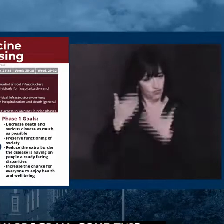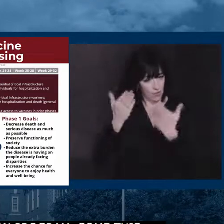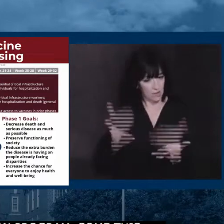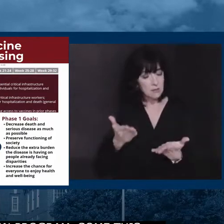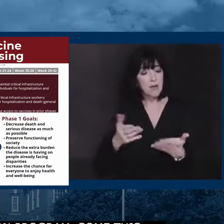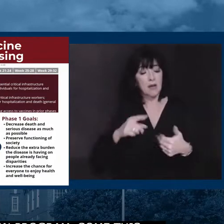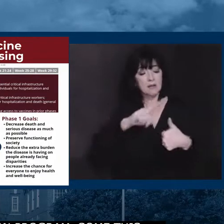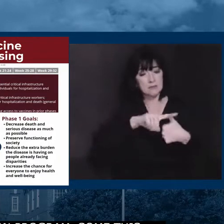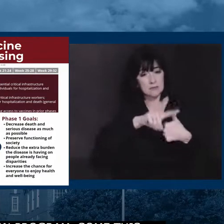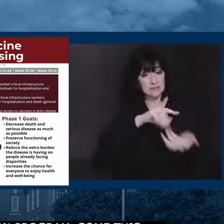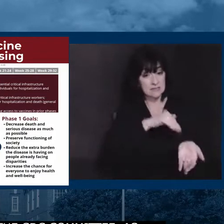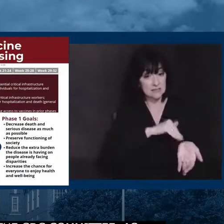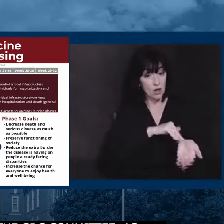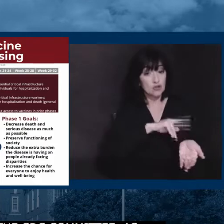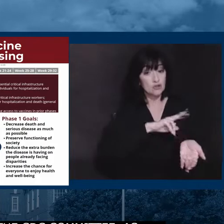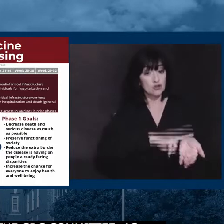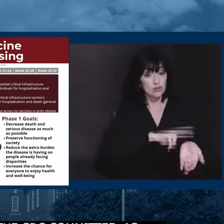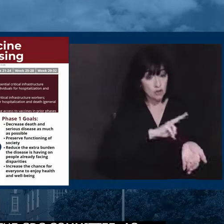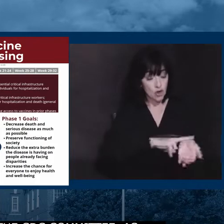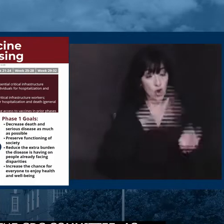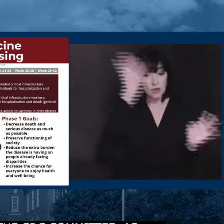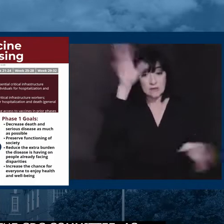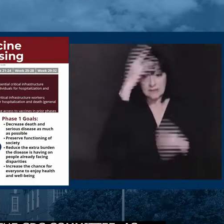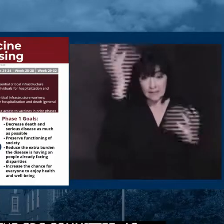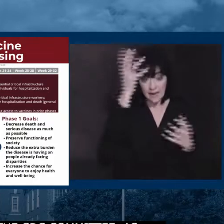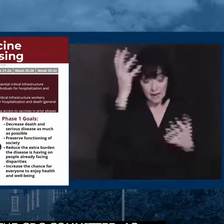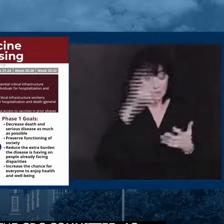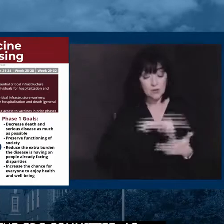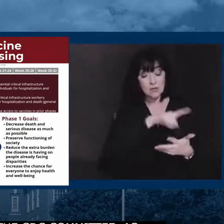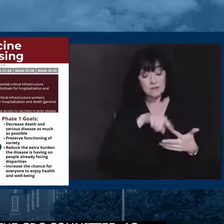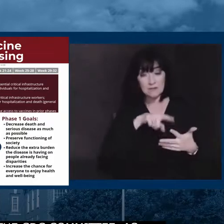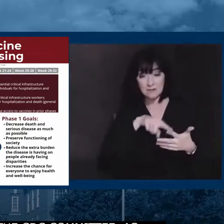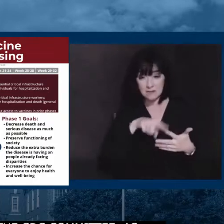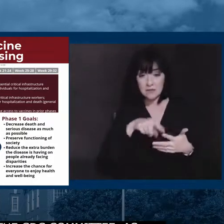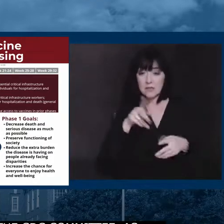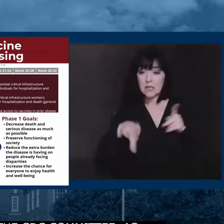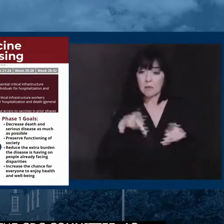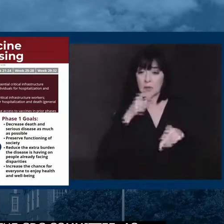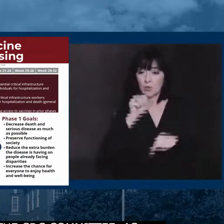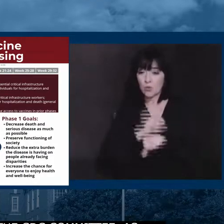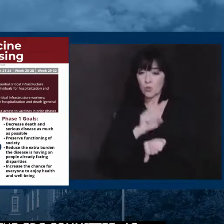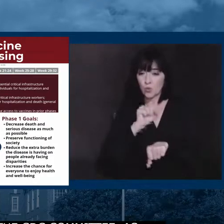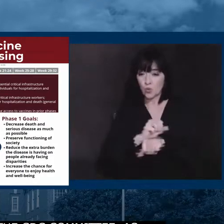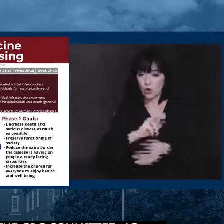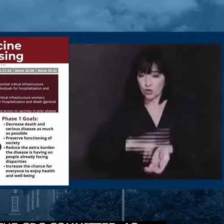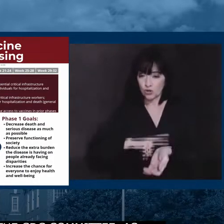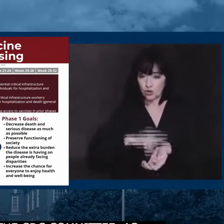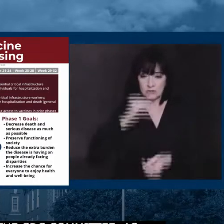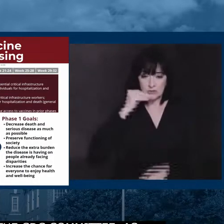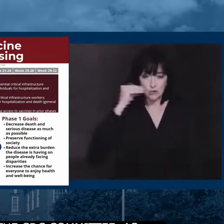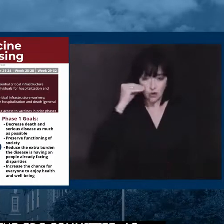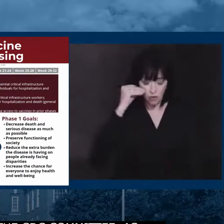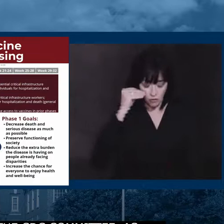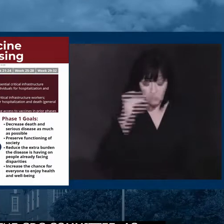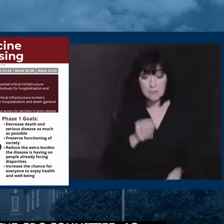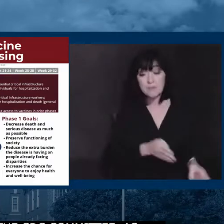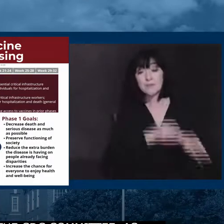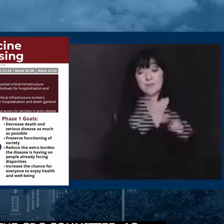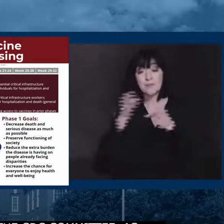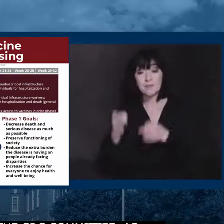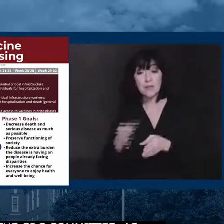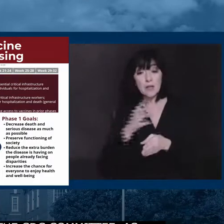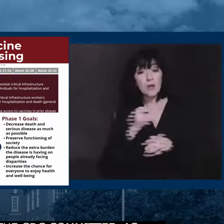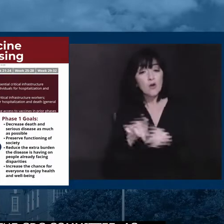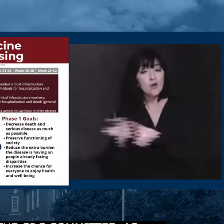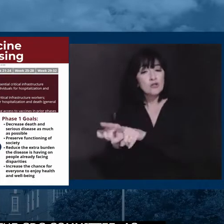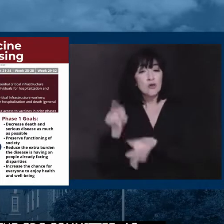ethics committee has not finalized their recommendations either. But we're looking at high-risk individuals, those who are most